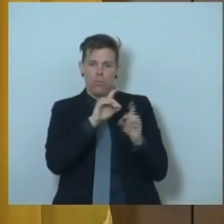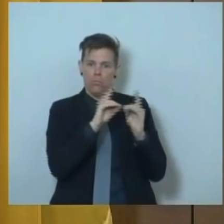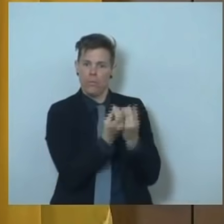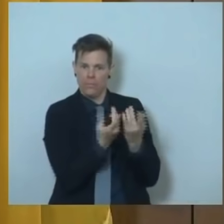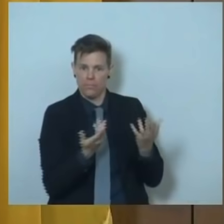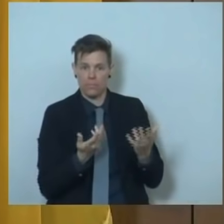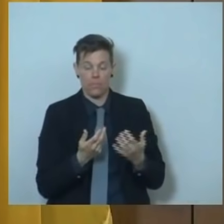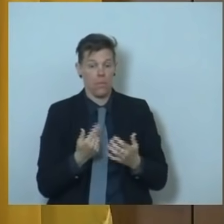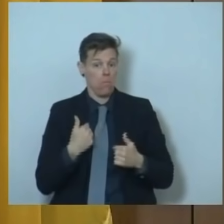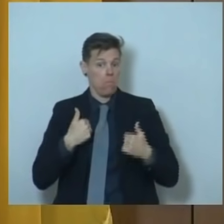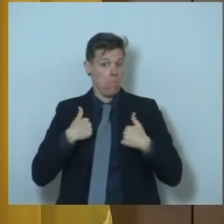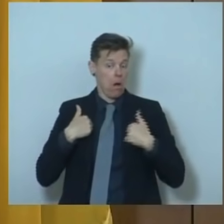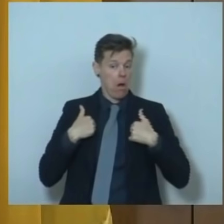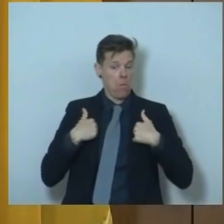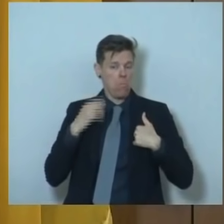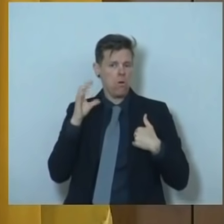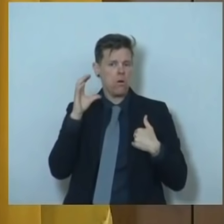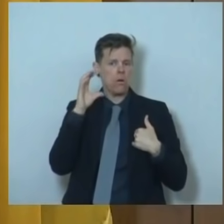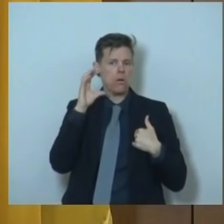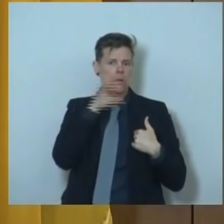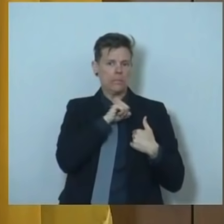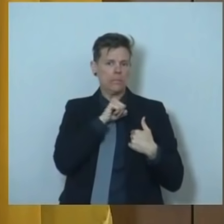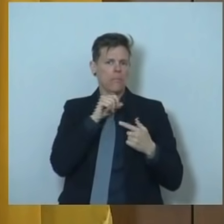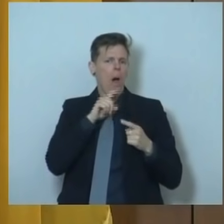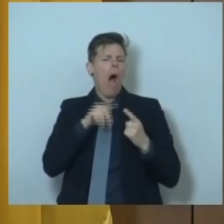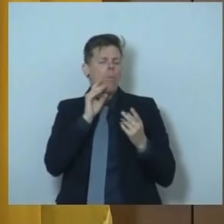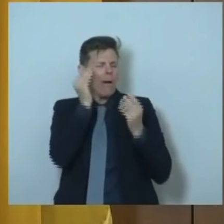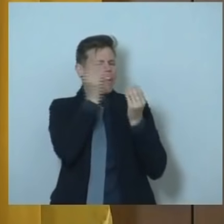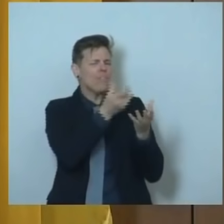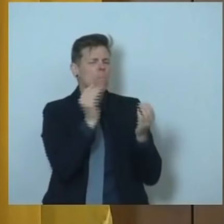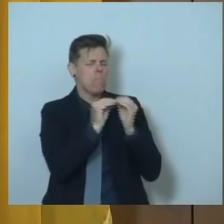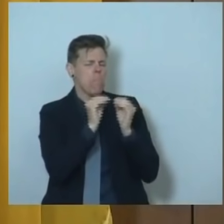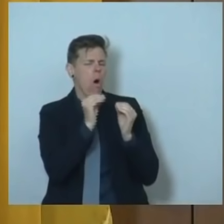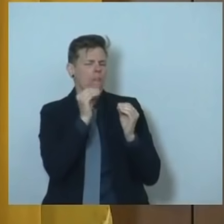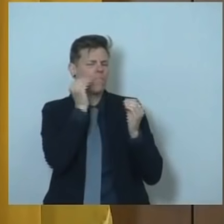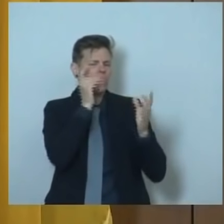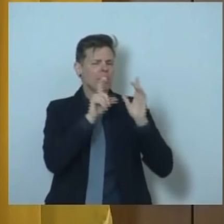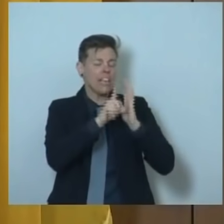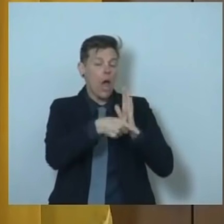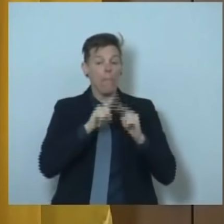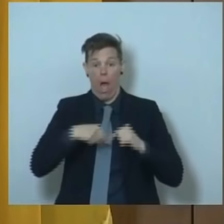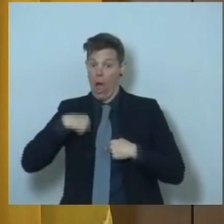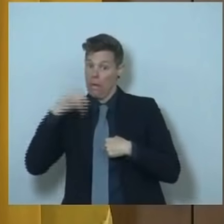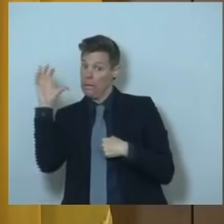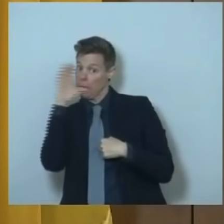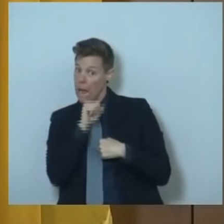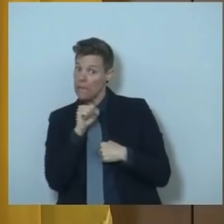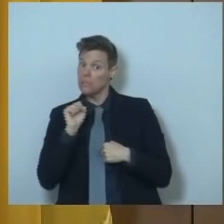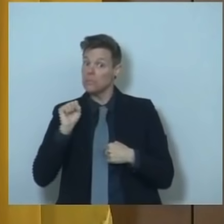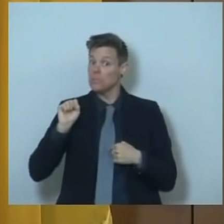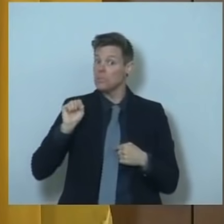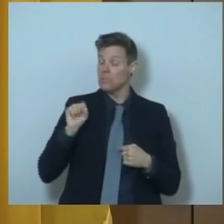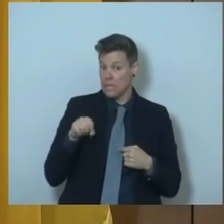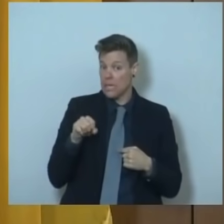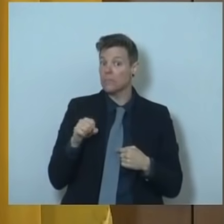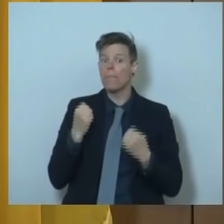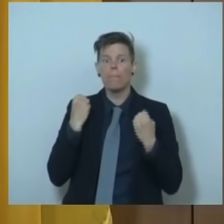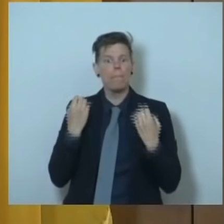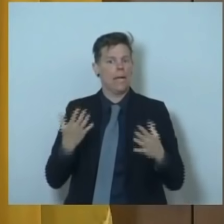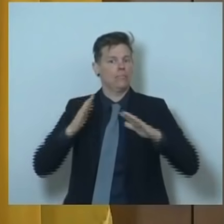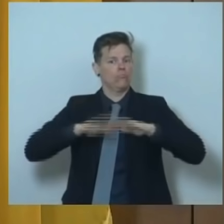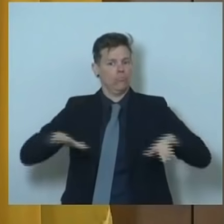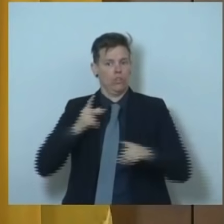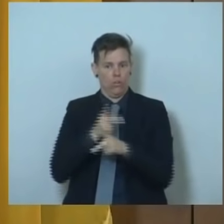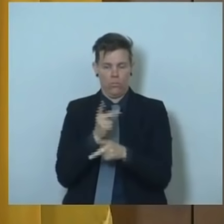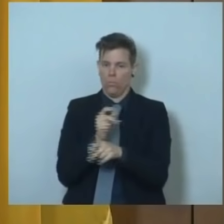you the specifics, but I would estimate that a fair number of those child care workers are in fact